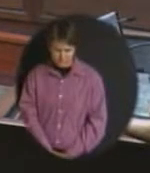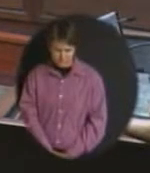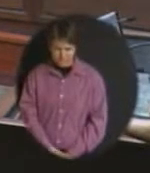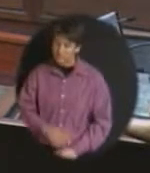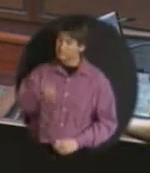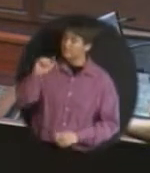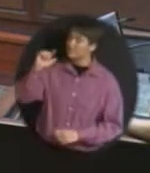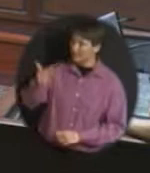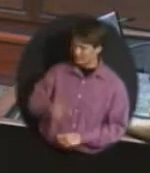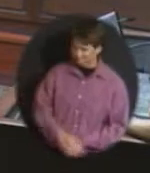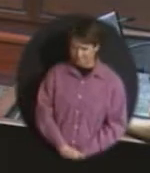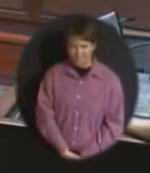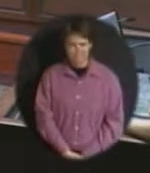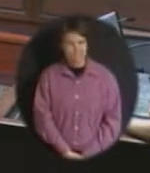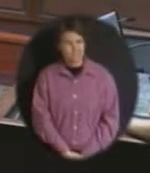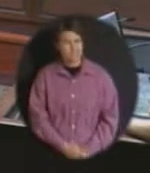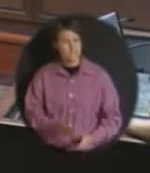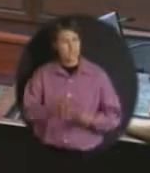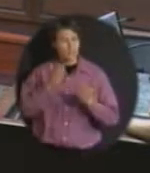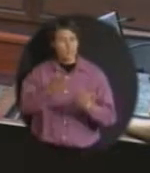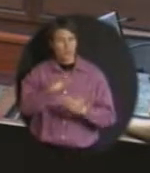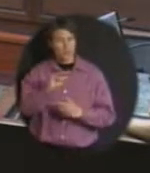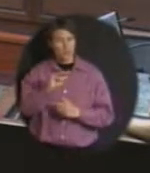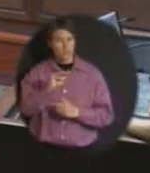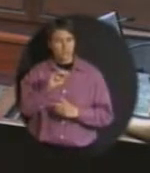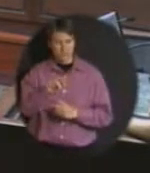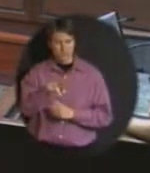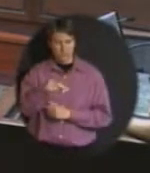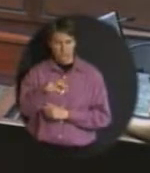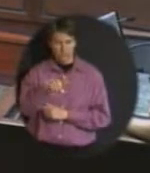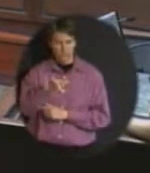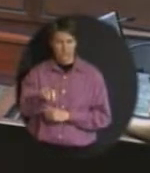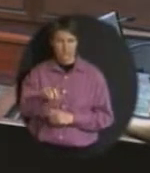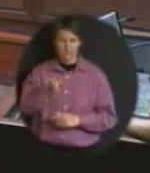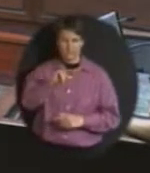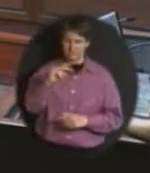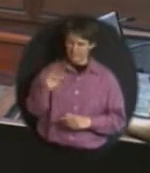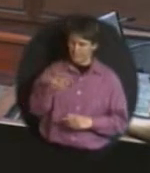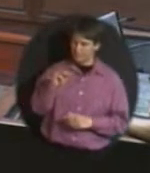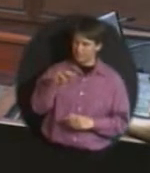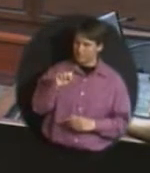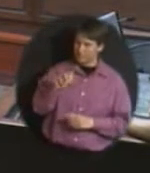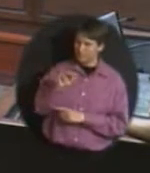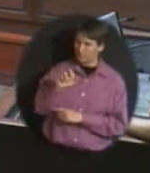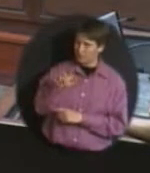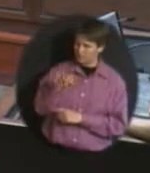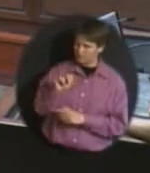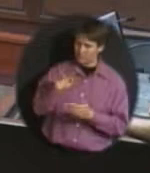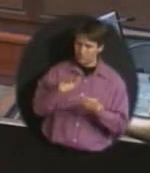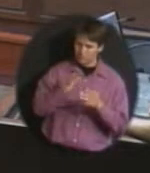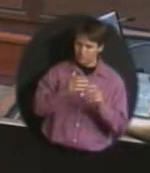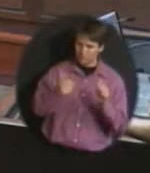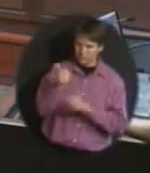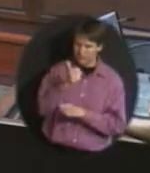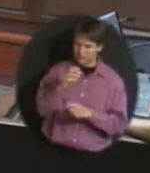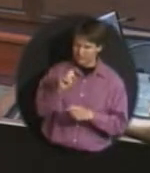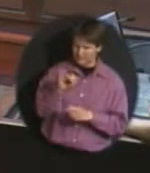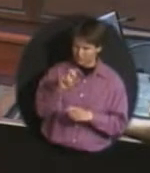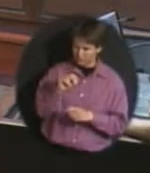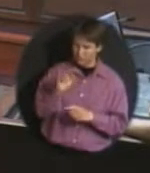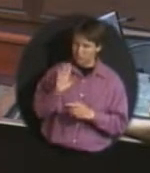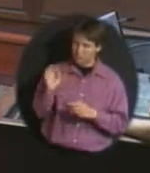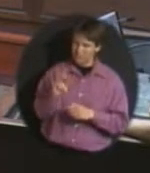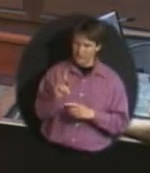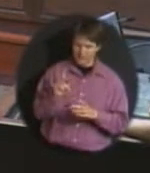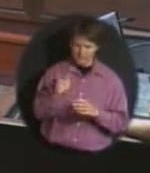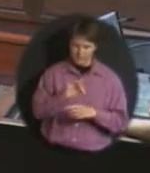Second. Motion by Mr. Poland and a second by Ms. Martin to go into executive session, returning to open session at